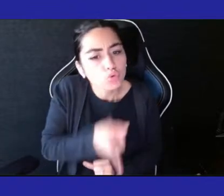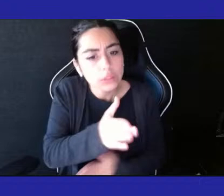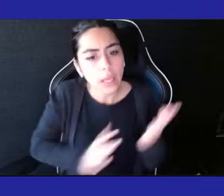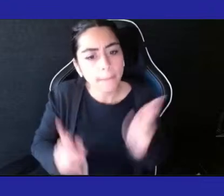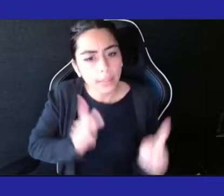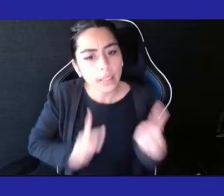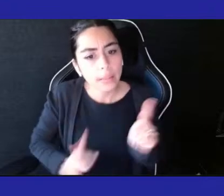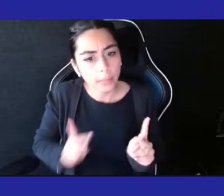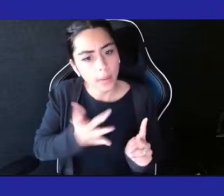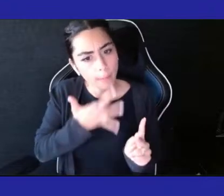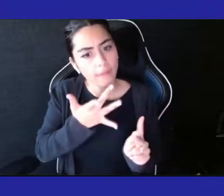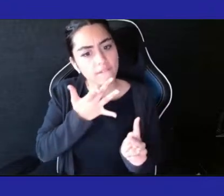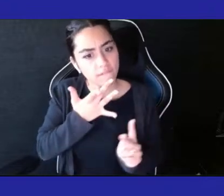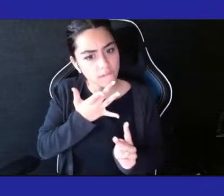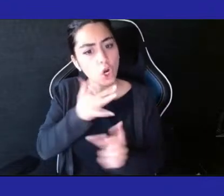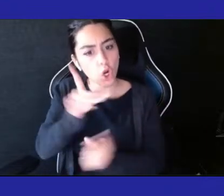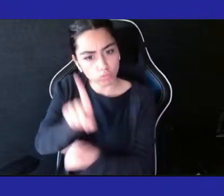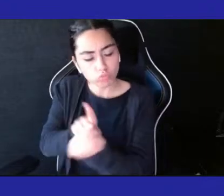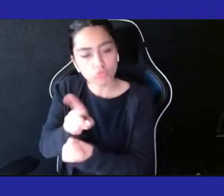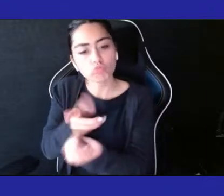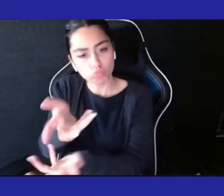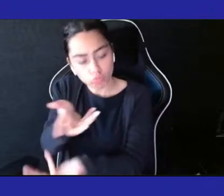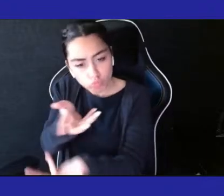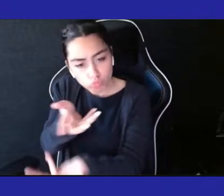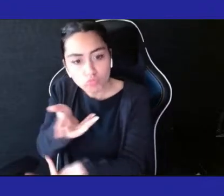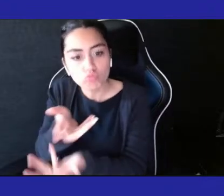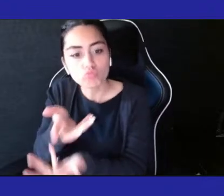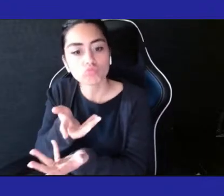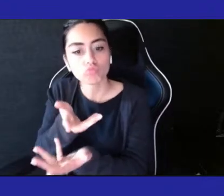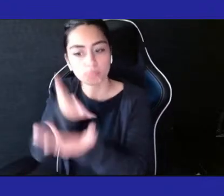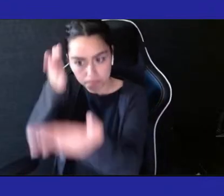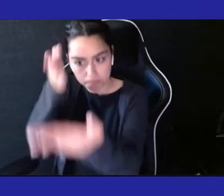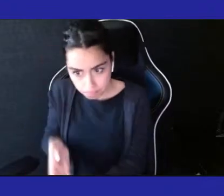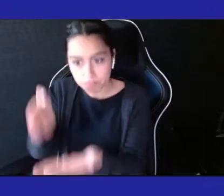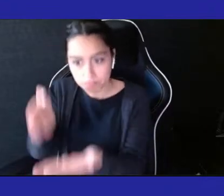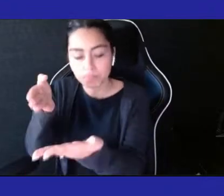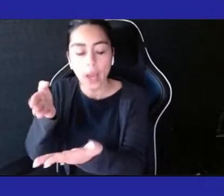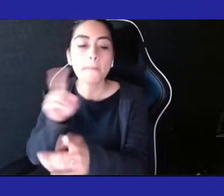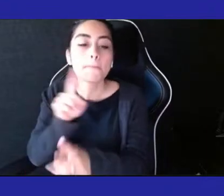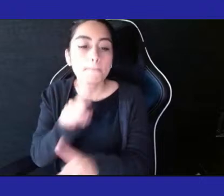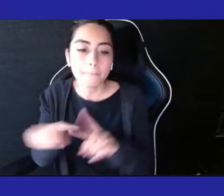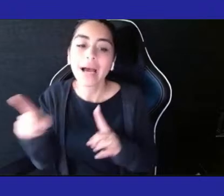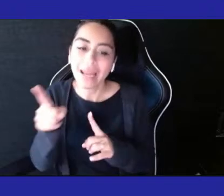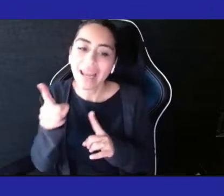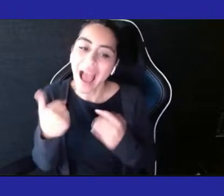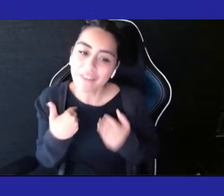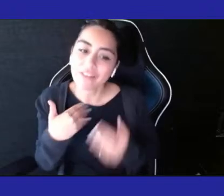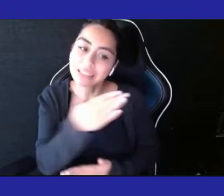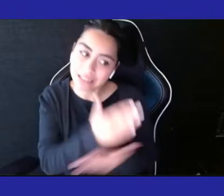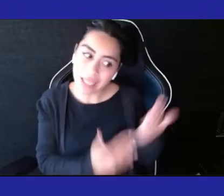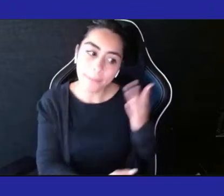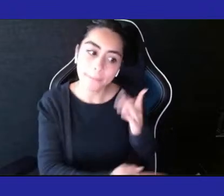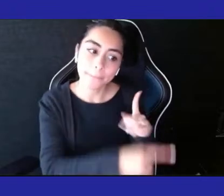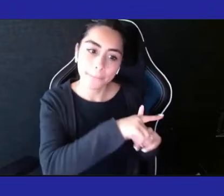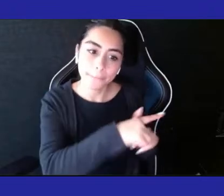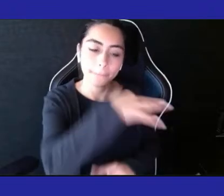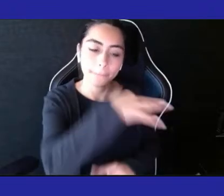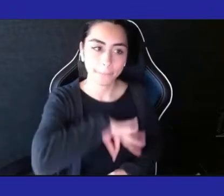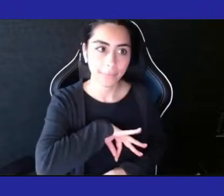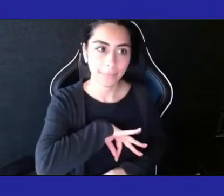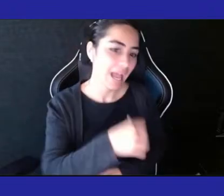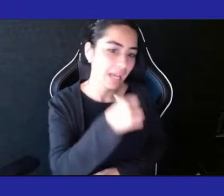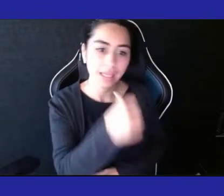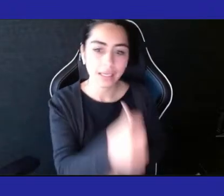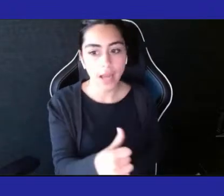person, Right. but at least there are clearly pluses on one side and not a lot of loss by physical exam.